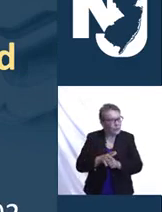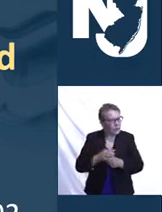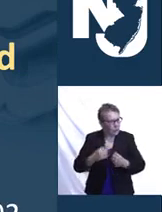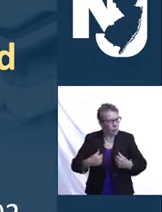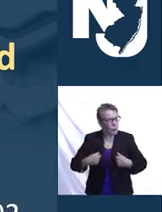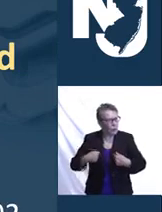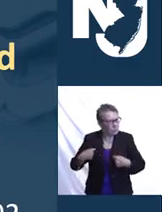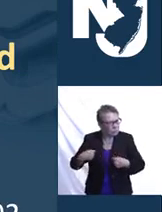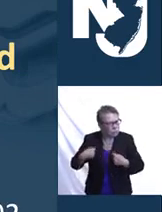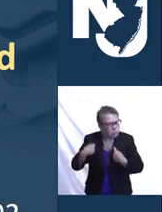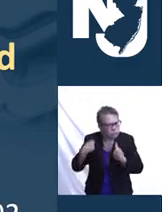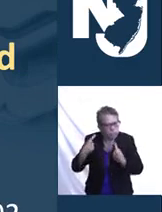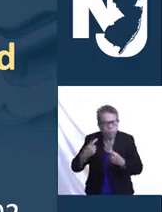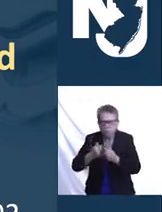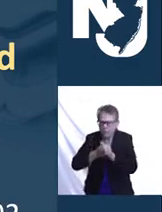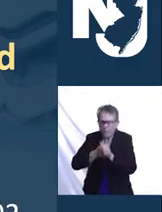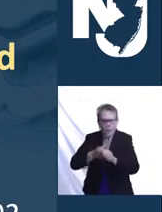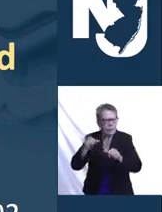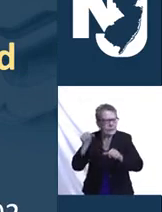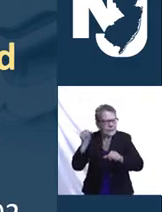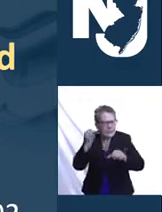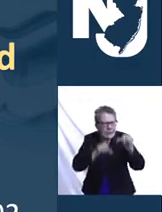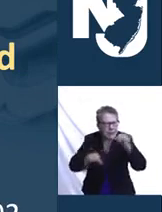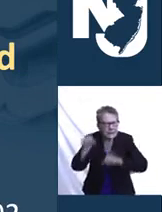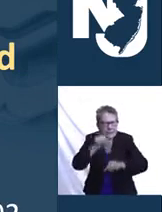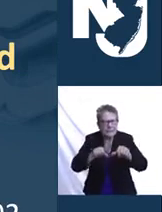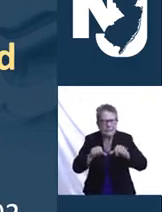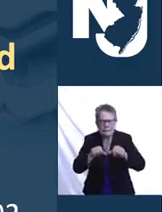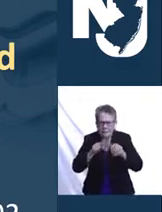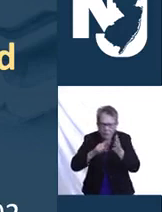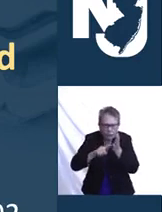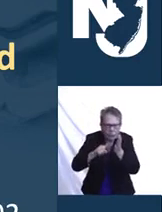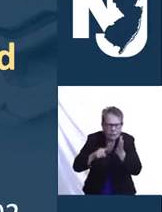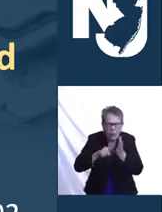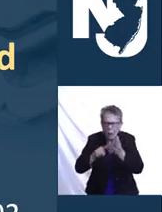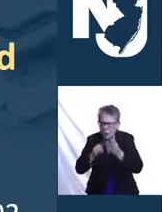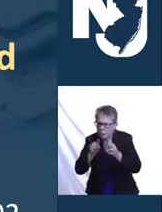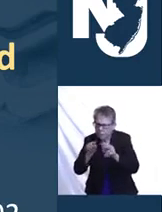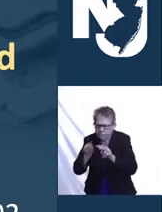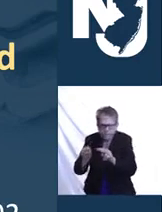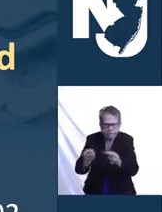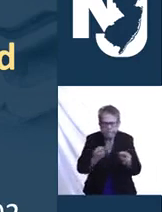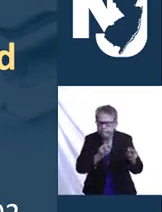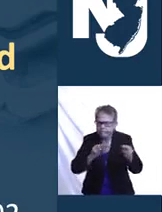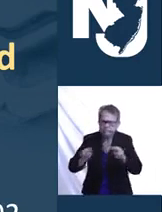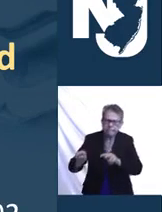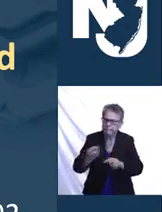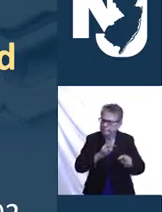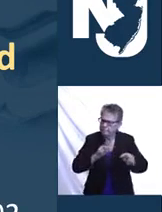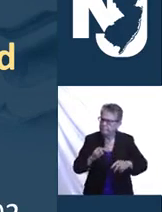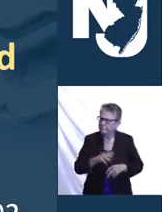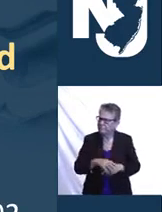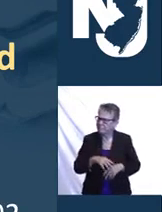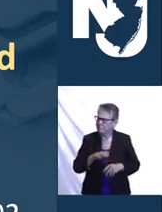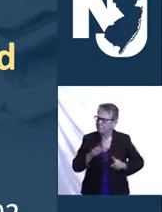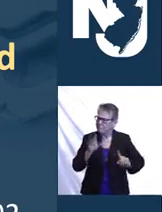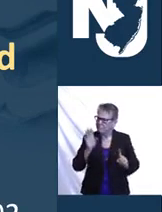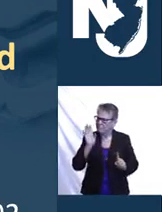must keep in mind, that just because there's a new variant out there does not mean that Delta has lost any of